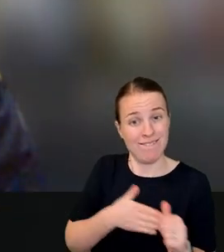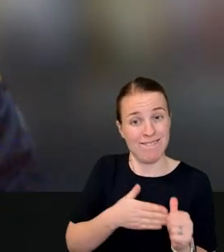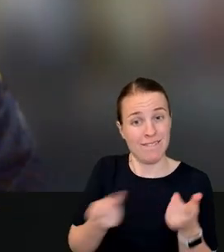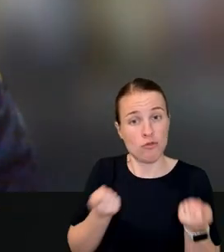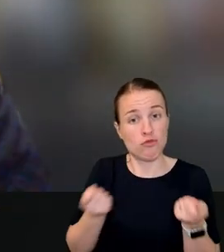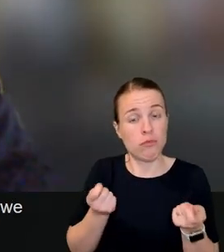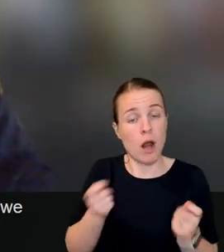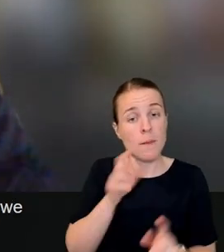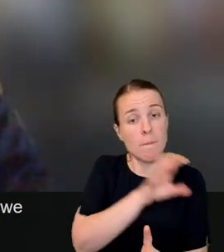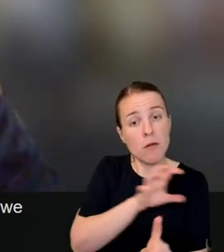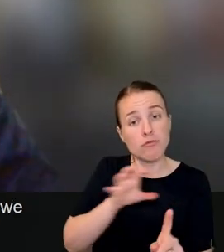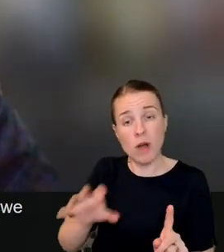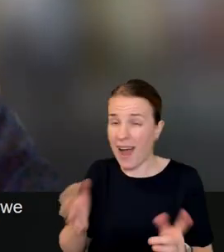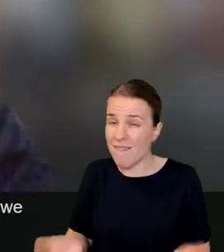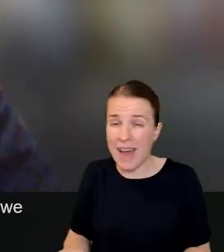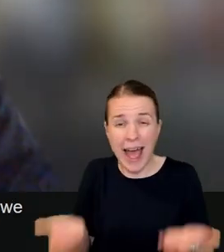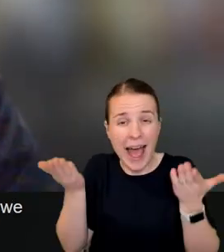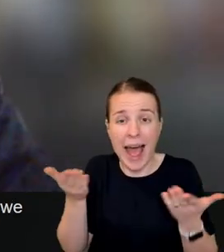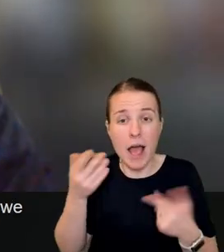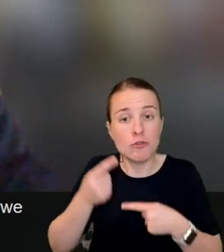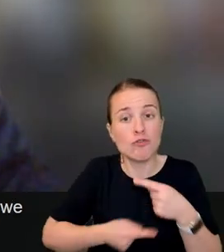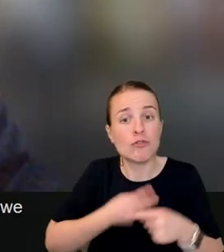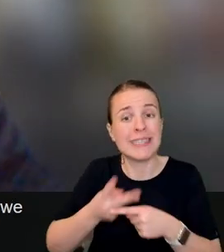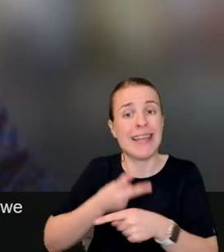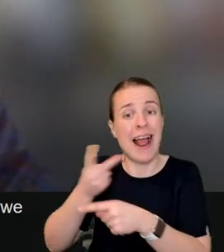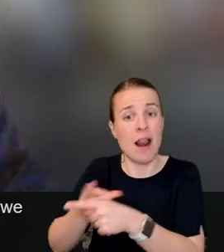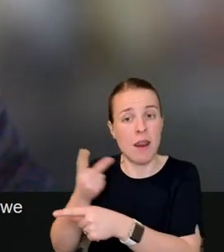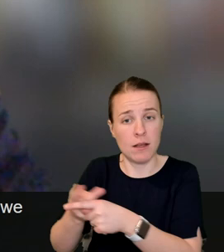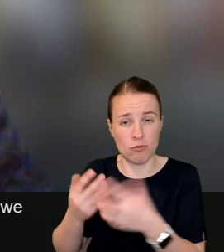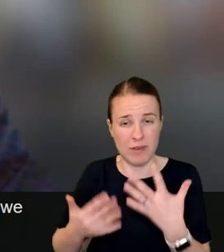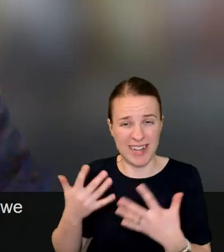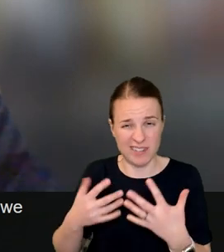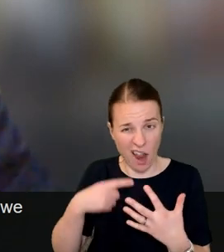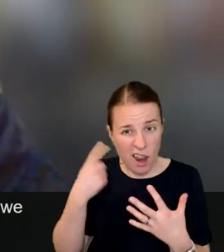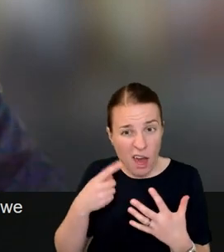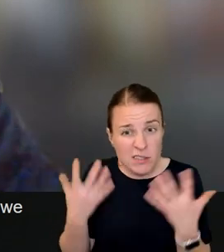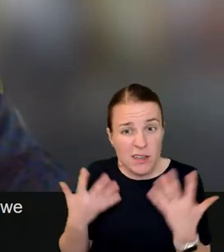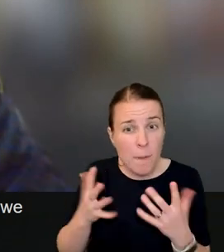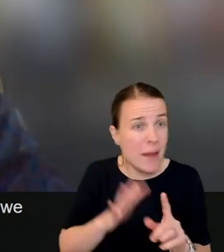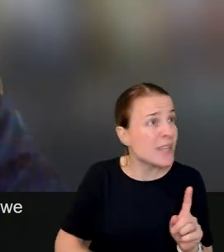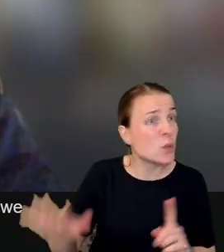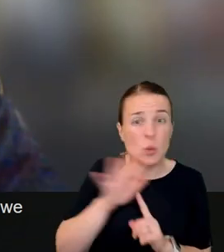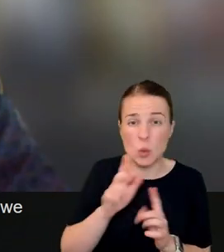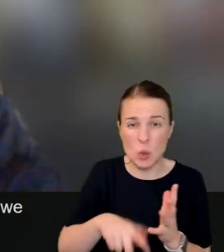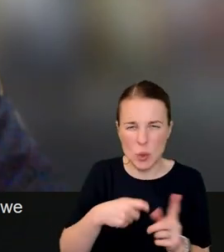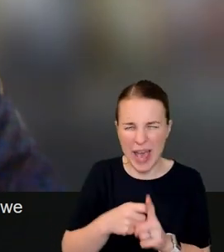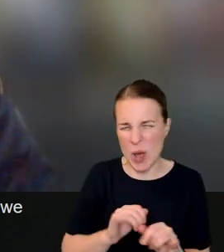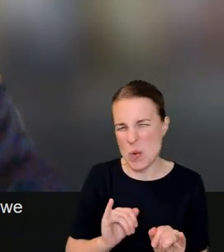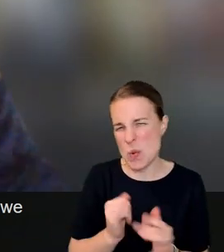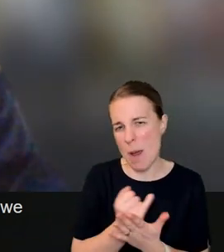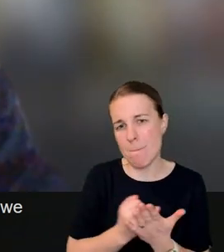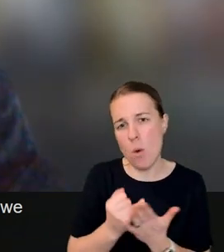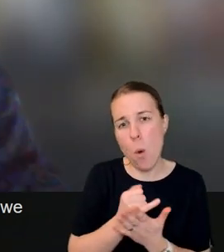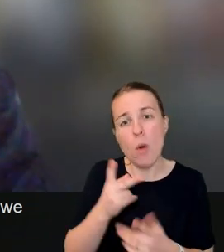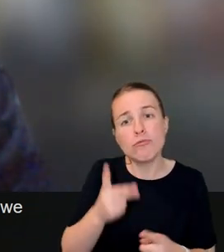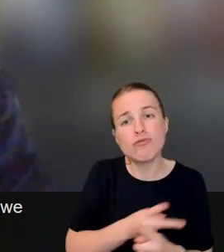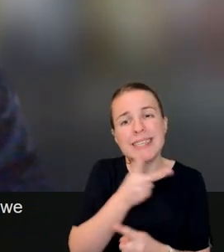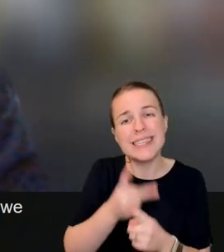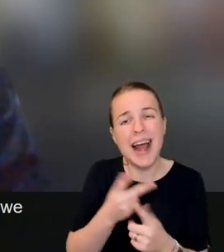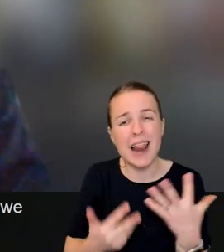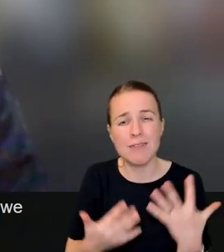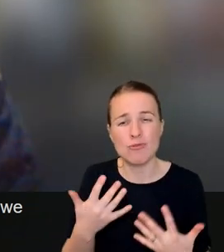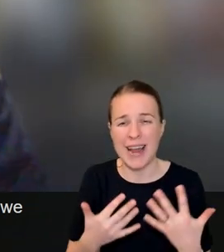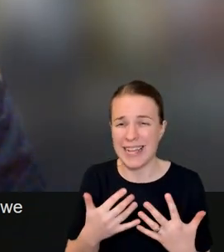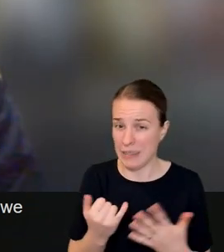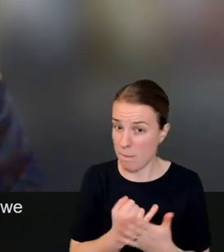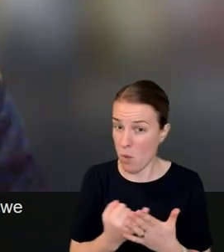London, compared to the rest of the country, has appalling recycling rates. It's one of the worst regions in the country. And I would really implore the mayor to